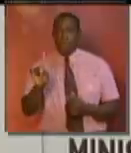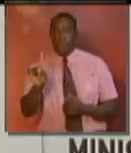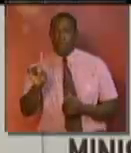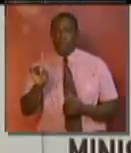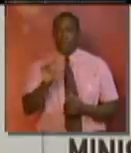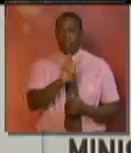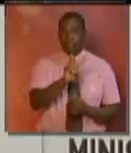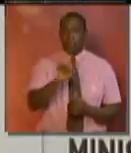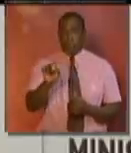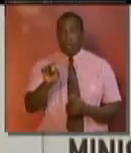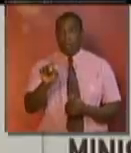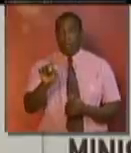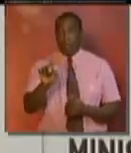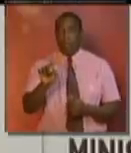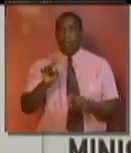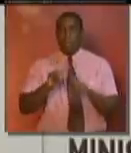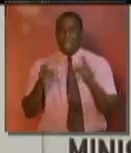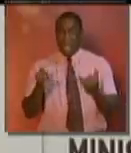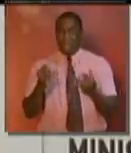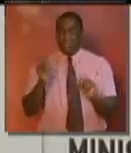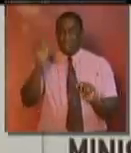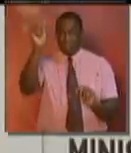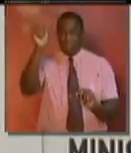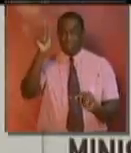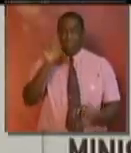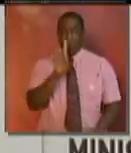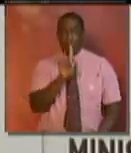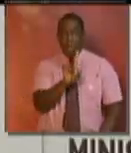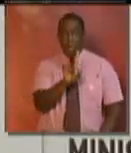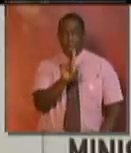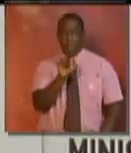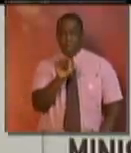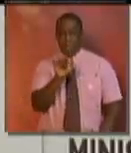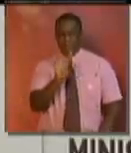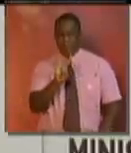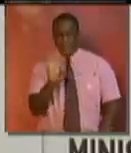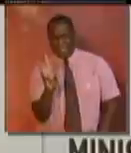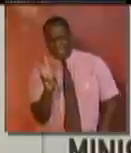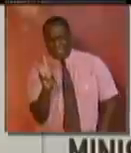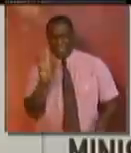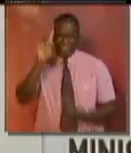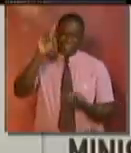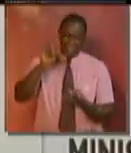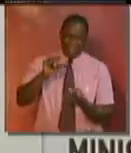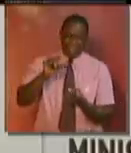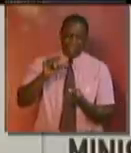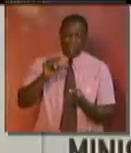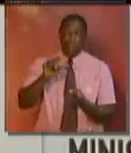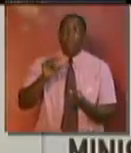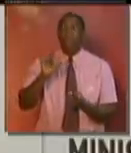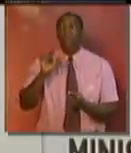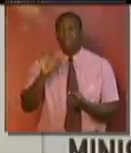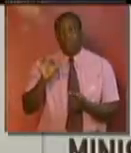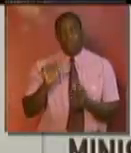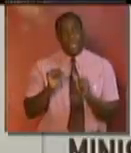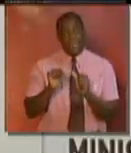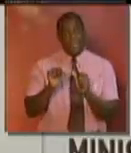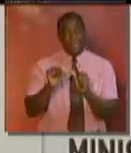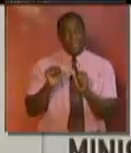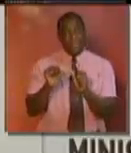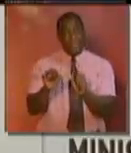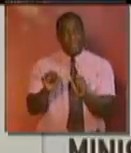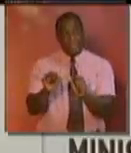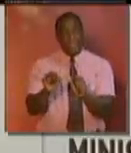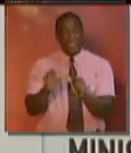and Tobago. So if you just look at the local population and you keep those numbers going, we are going to see